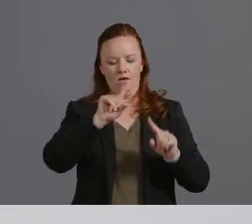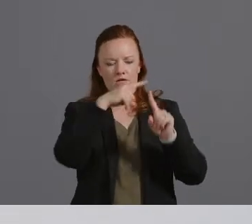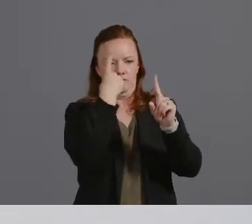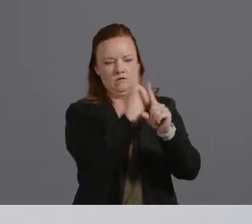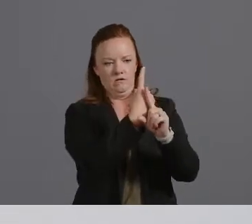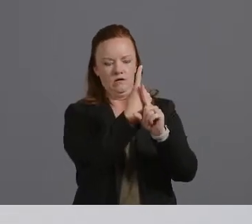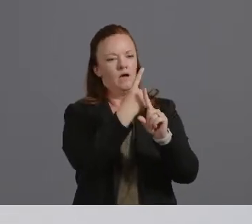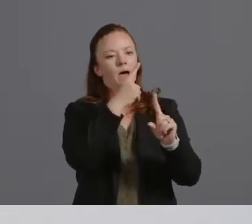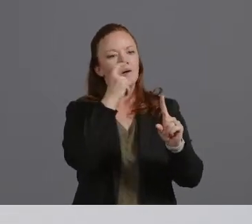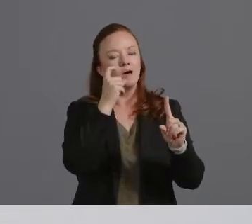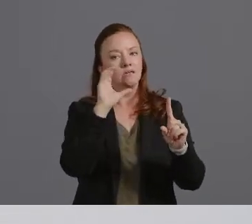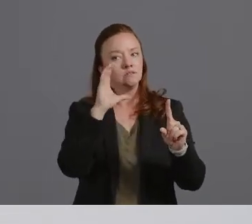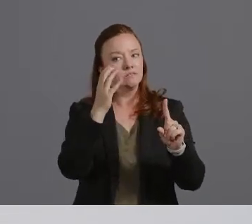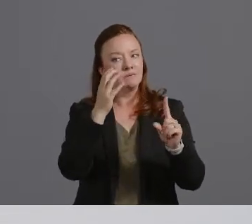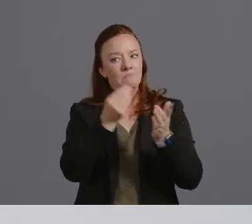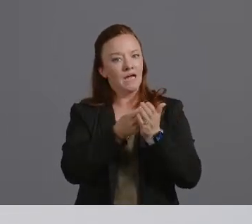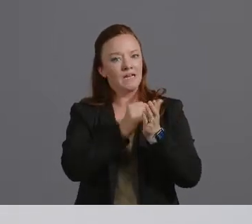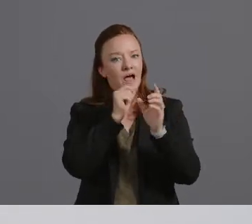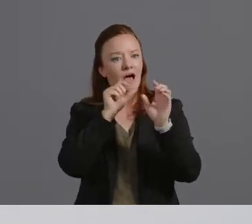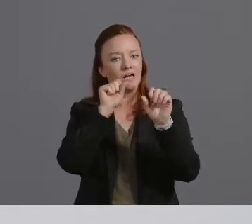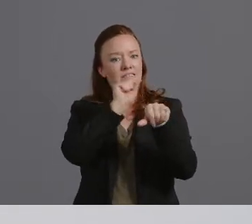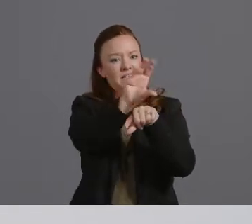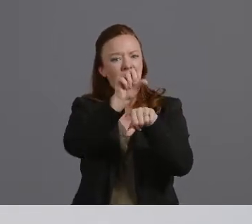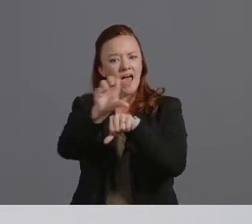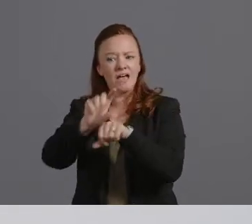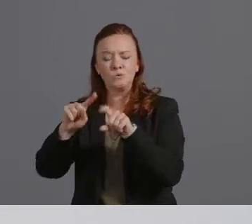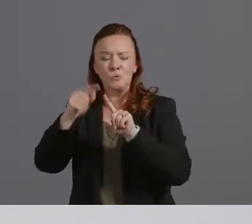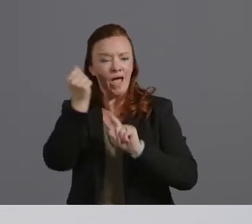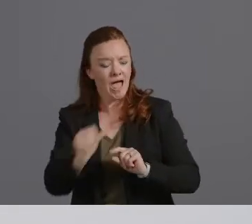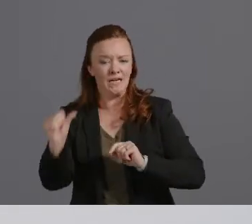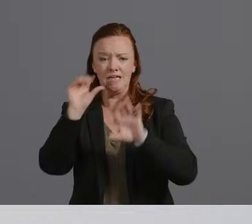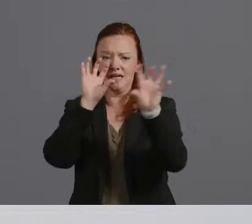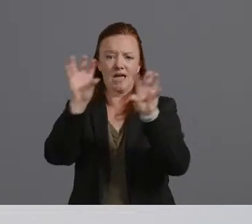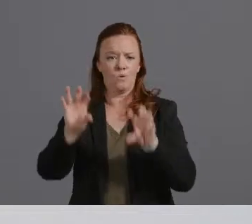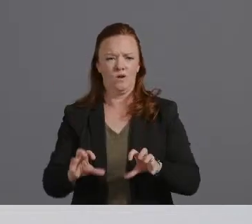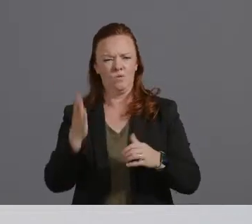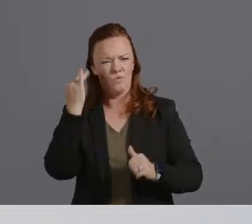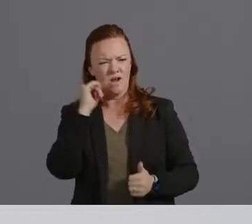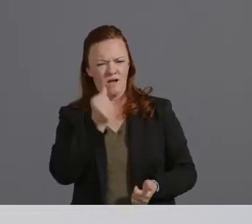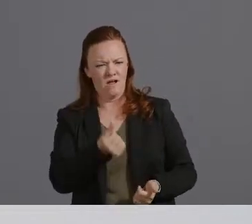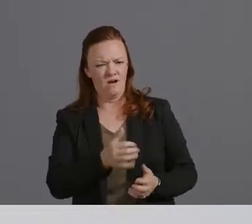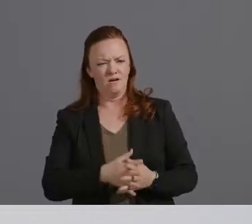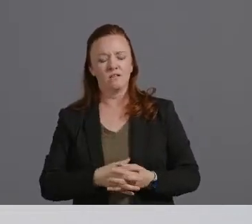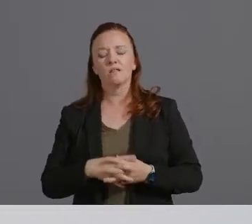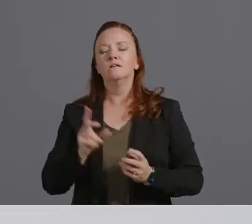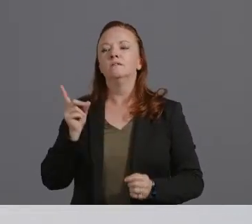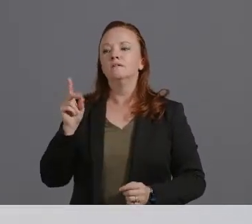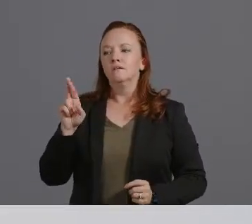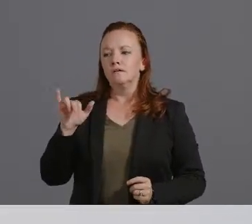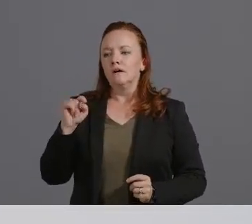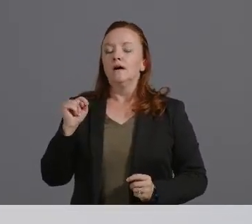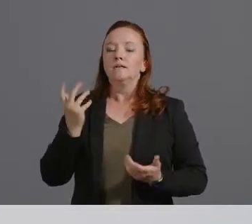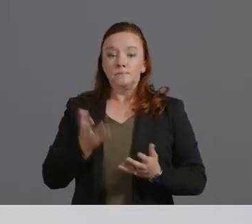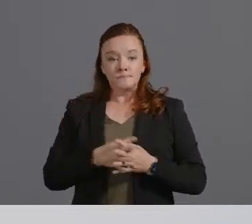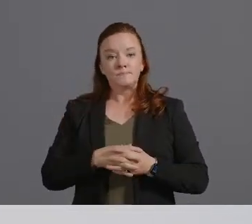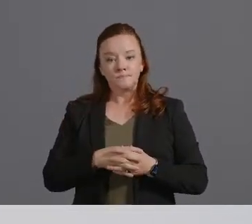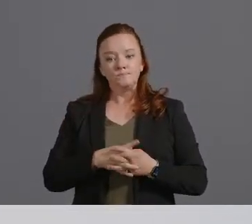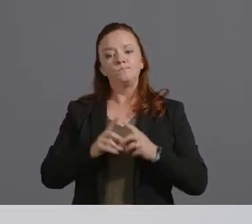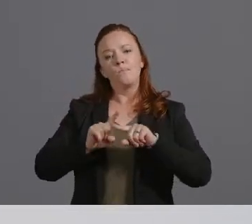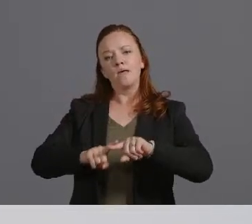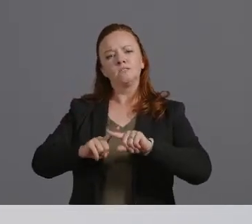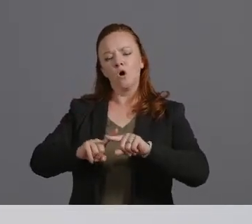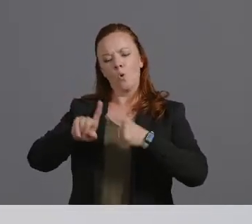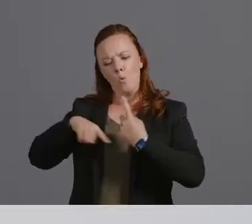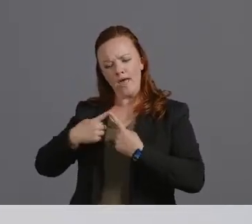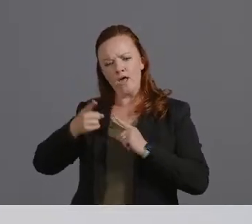it hasn't been sent to any county yet. Why hasn't it been sent to any county at this point? Yeah, so that would depend on where it was held up.